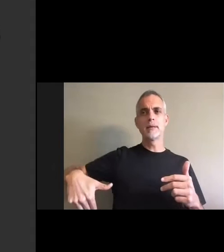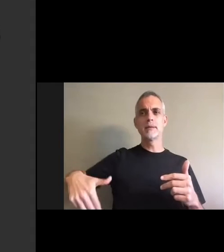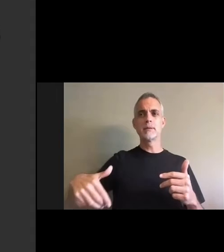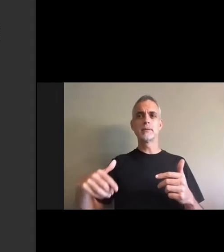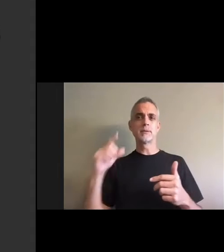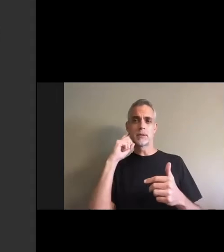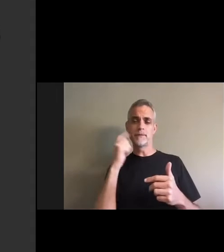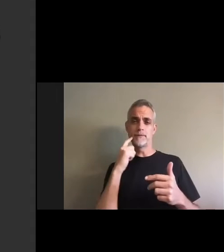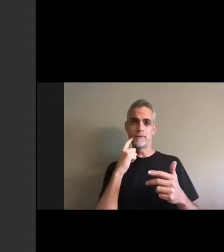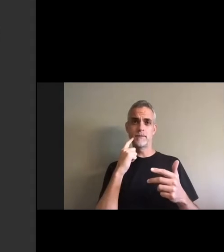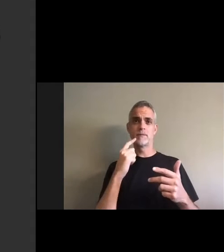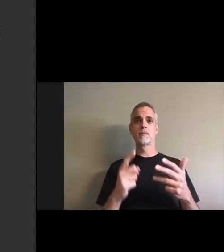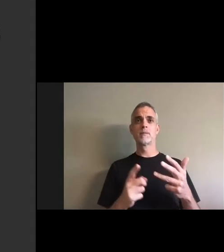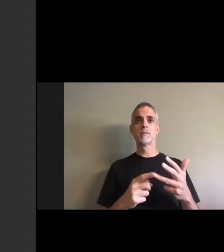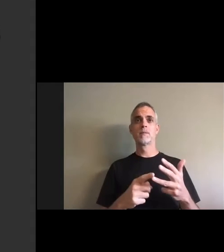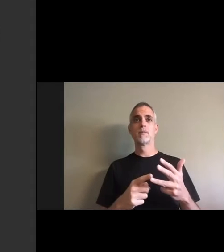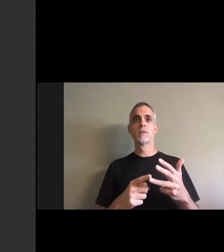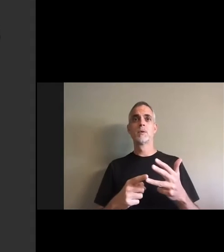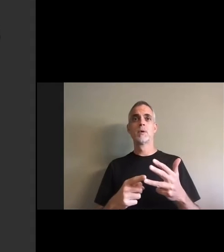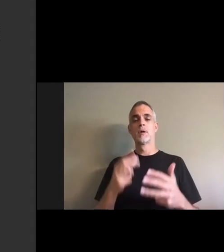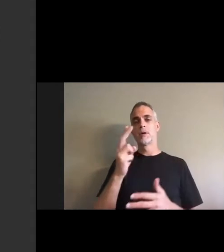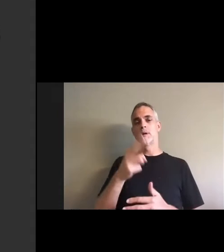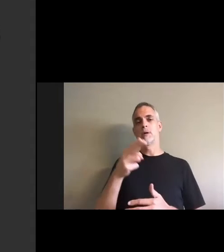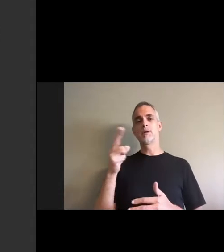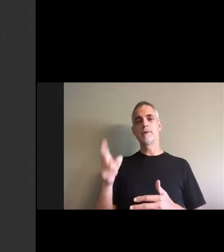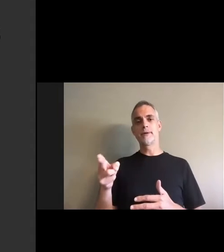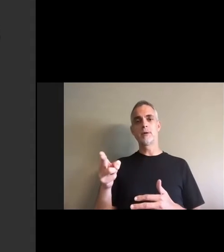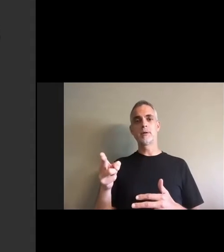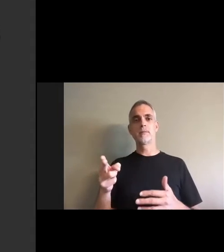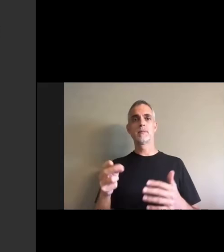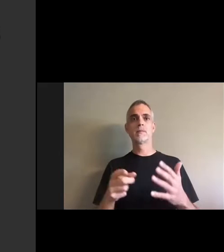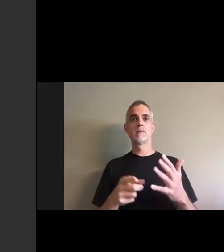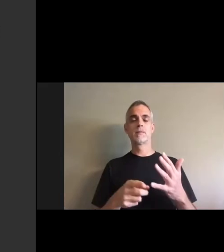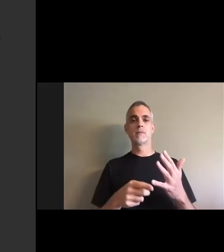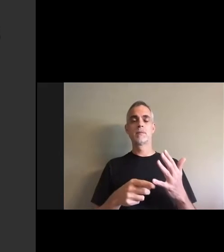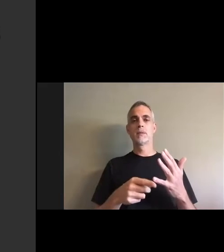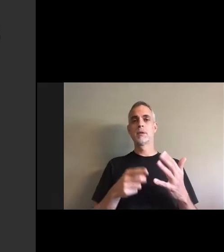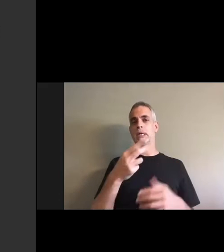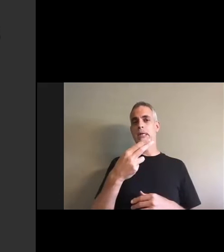and then latent deaf. We have also hard of hearing,